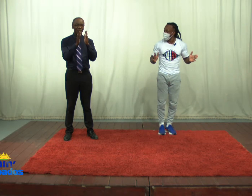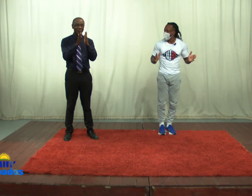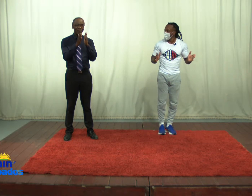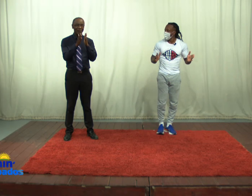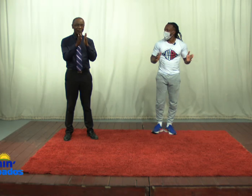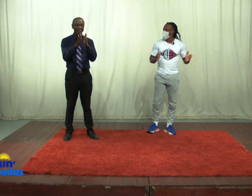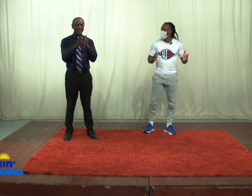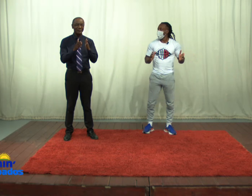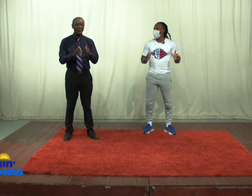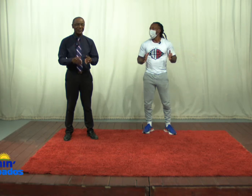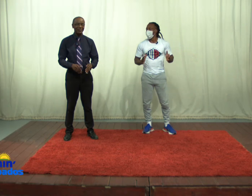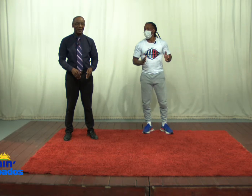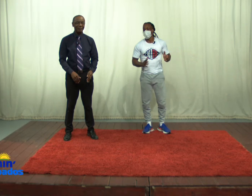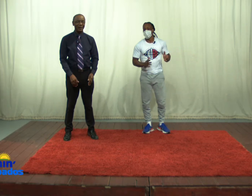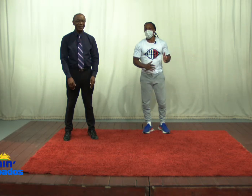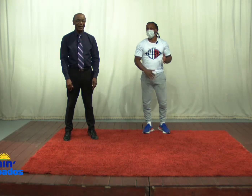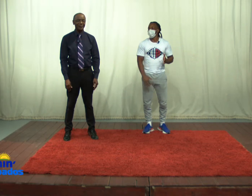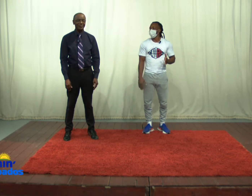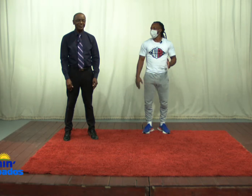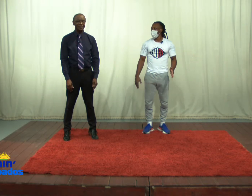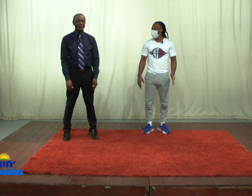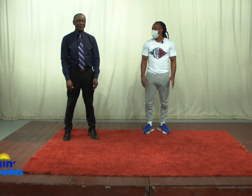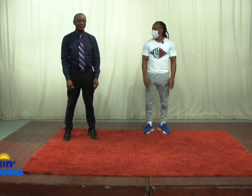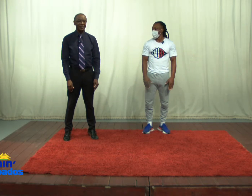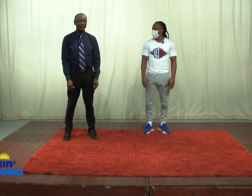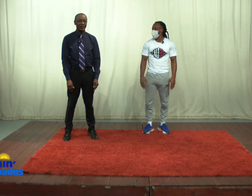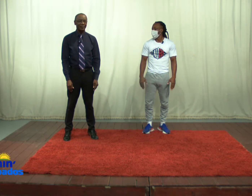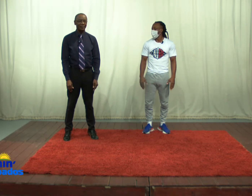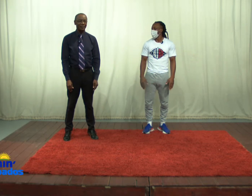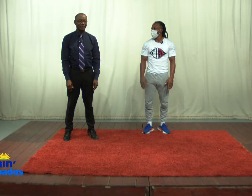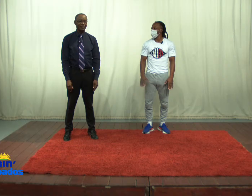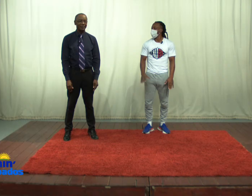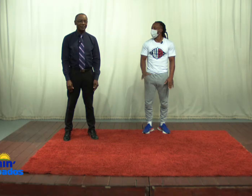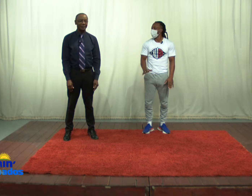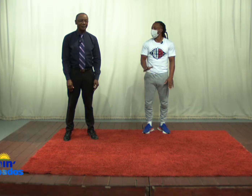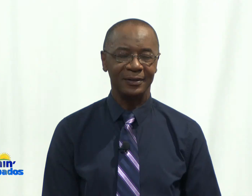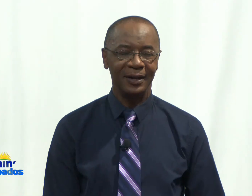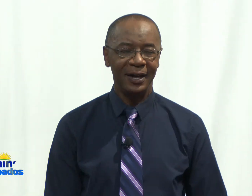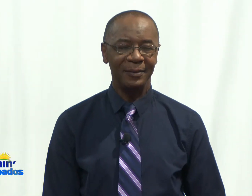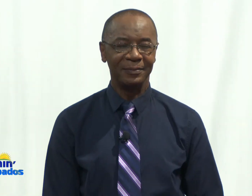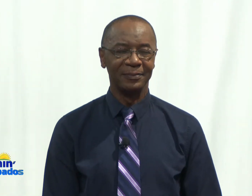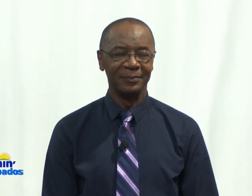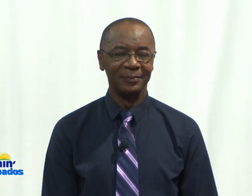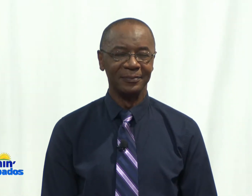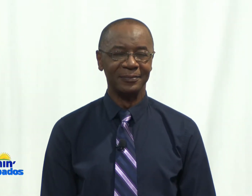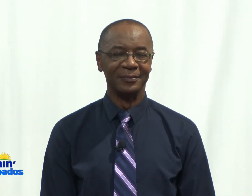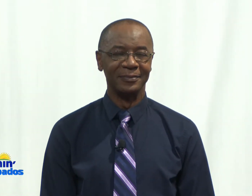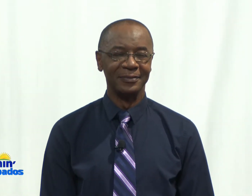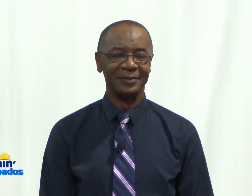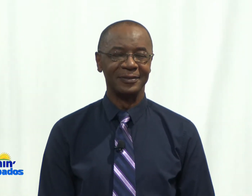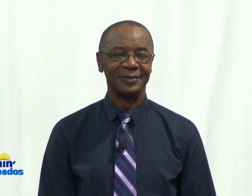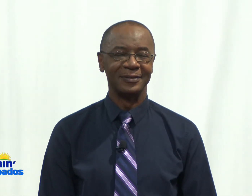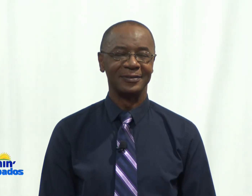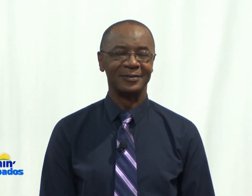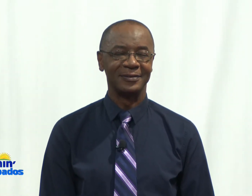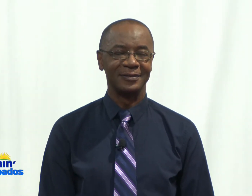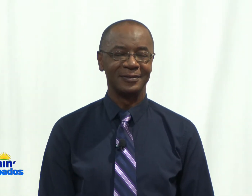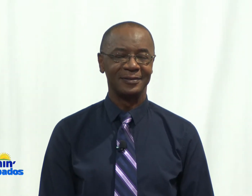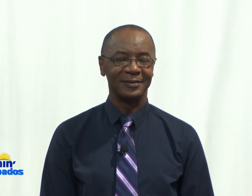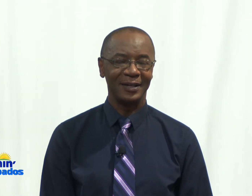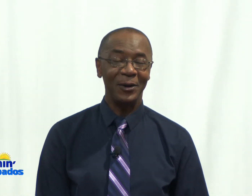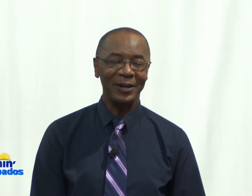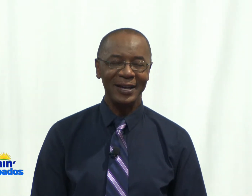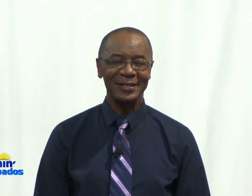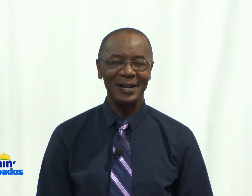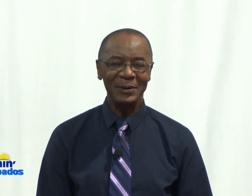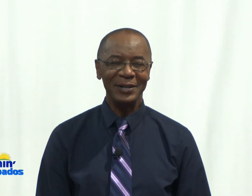Let me imagine where Big Brown is and focus on Big Brown. Bigger. Up high. Yeah, so you're going to feel like a slight wobbling. You see he's leaning forward slightly. Come, you got